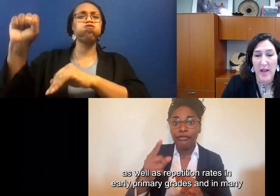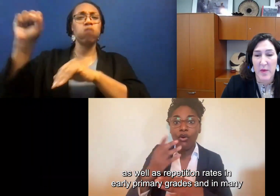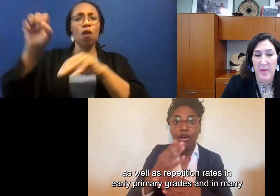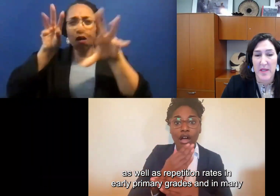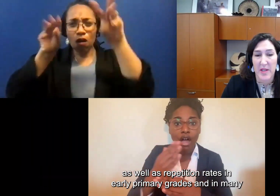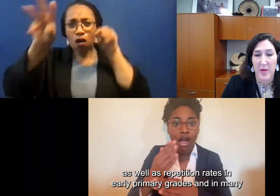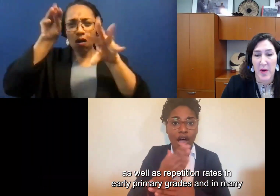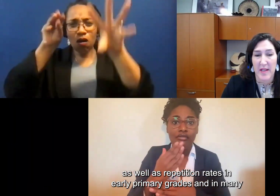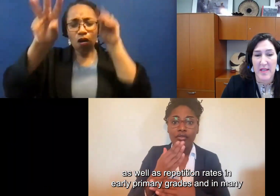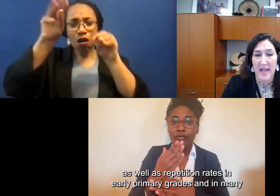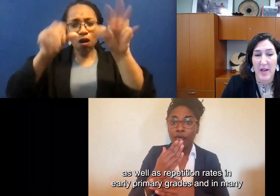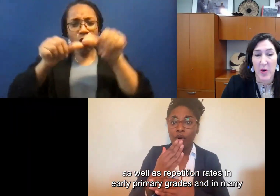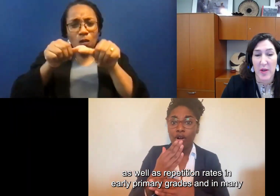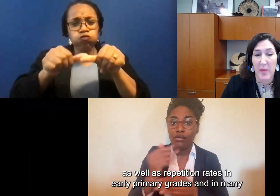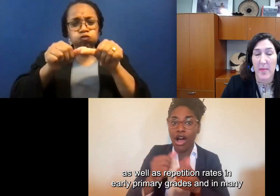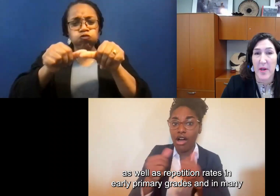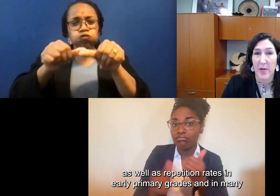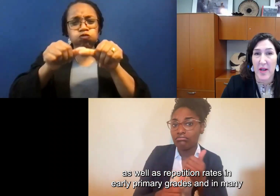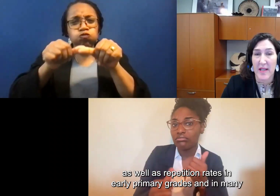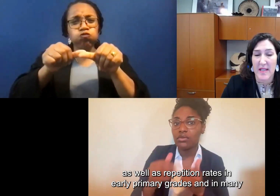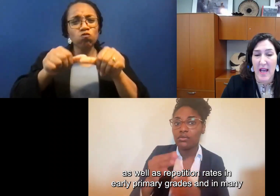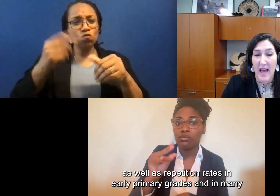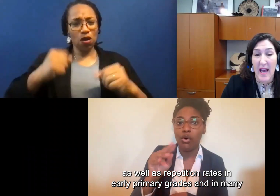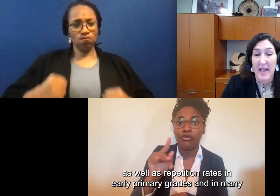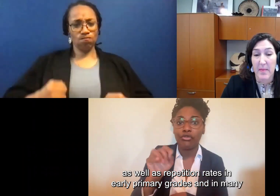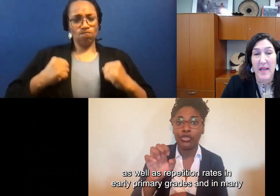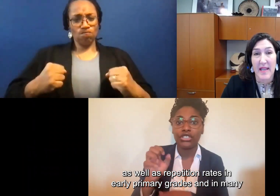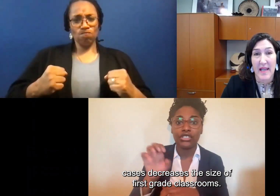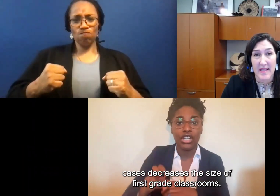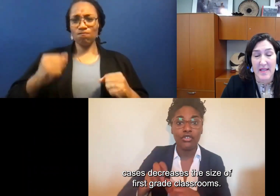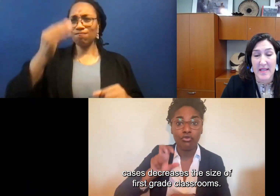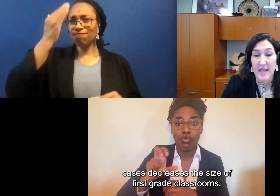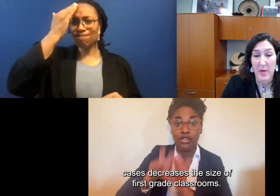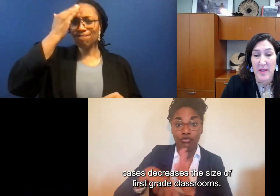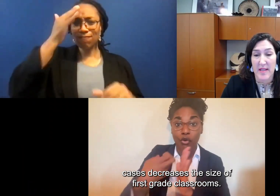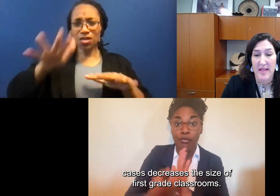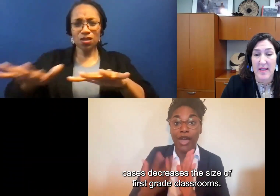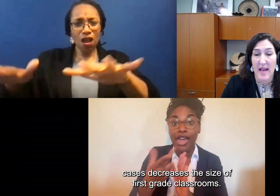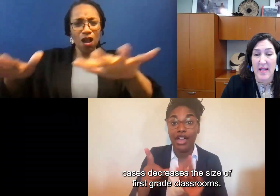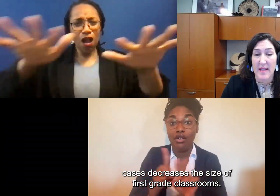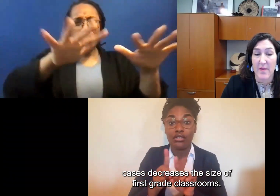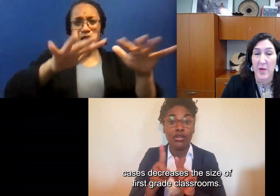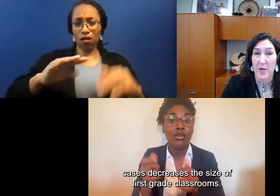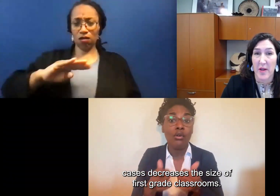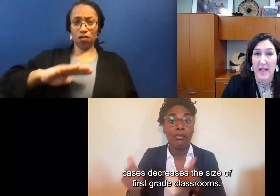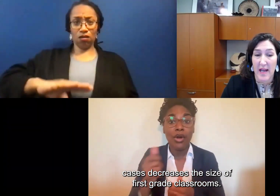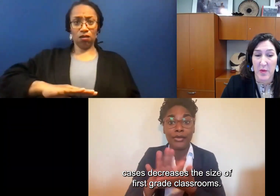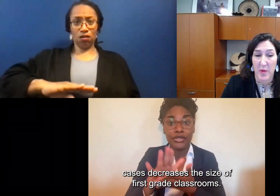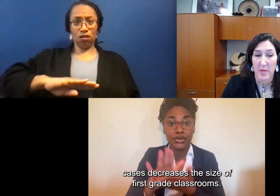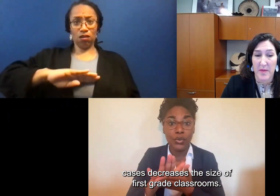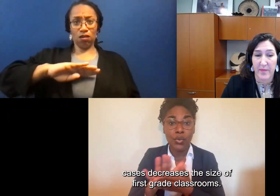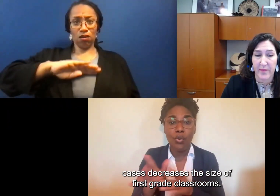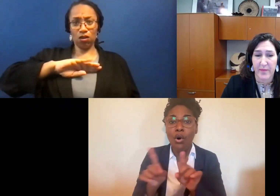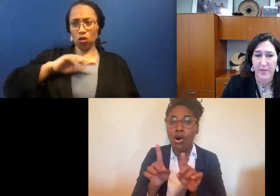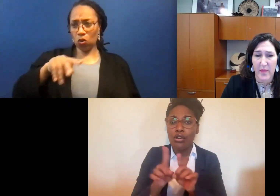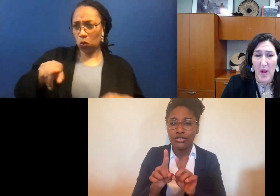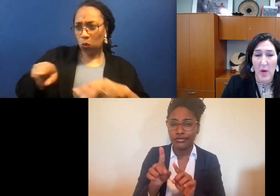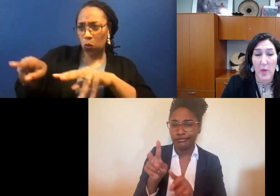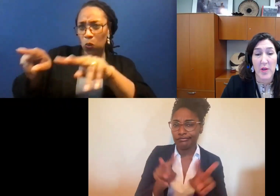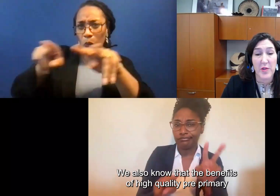schools, as well as repetition rates in early primary grades, and in many cases decreases the size of first-grade